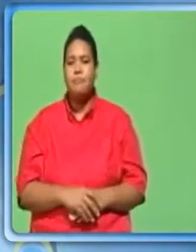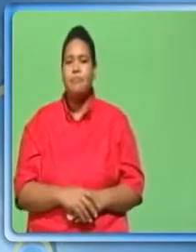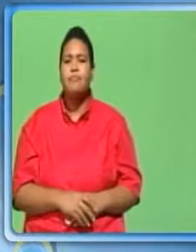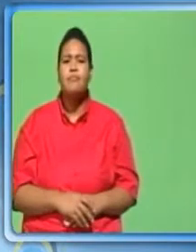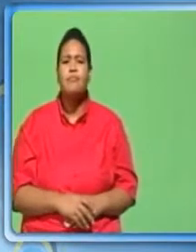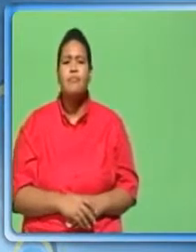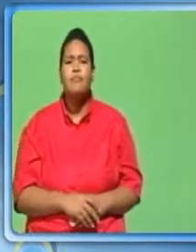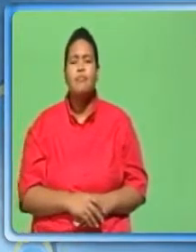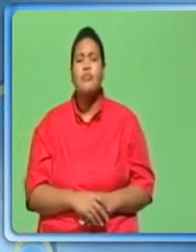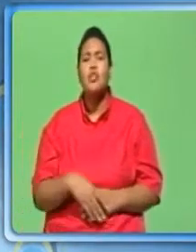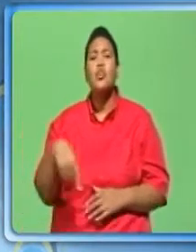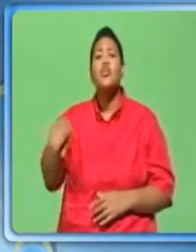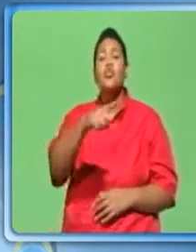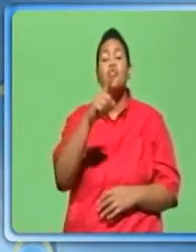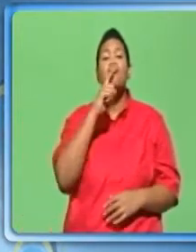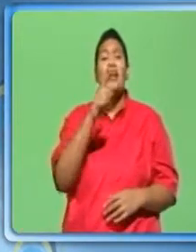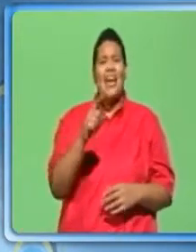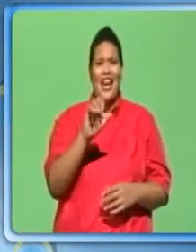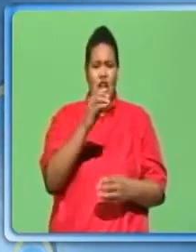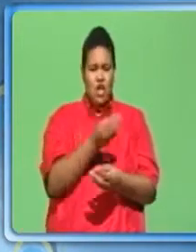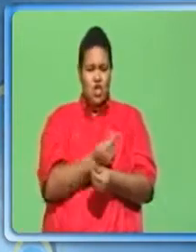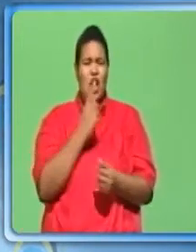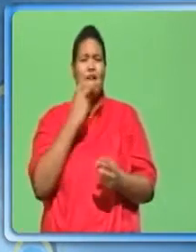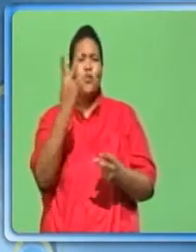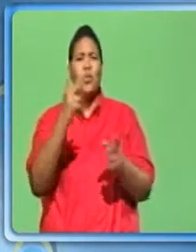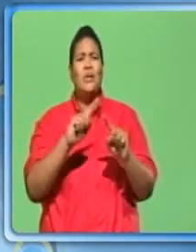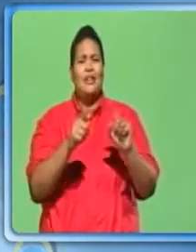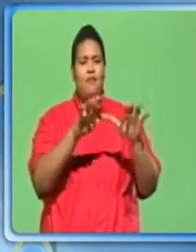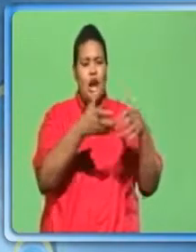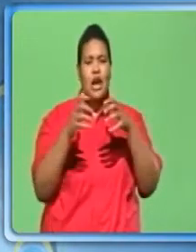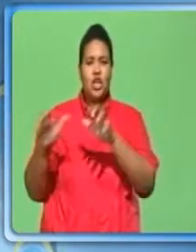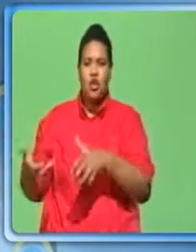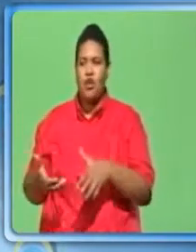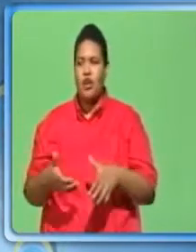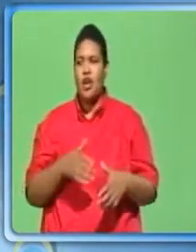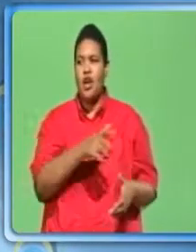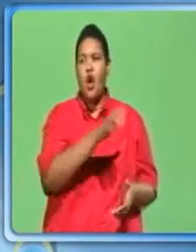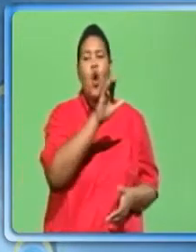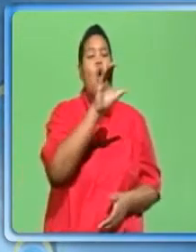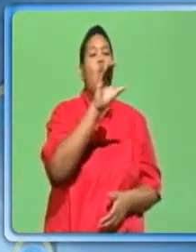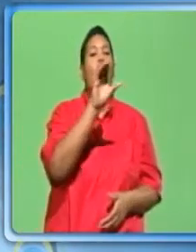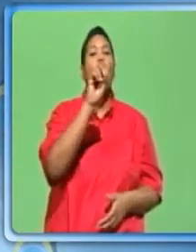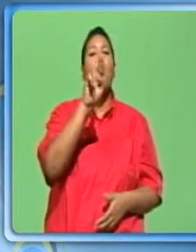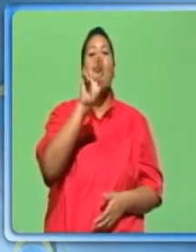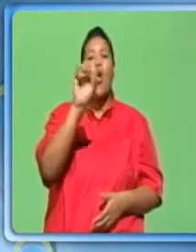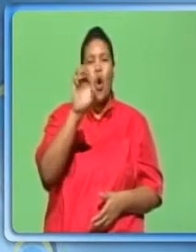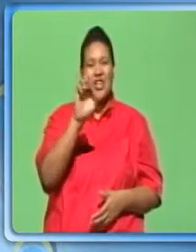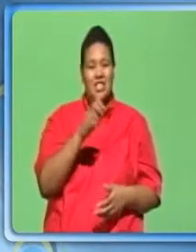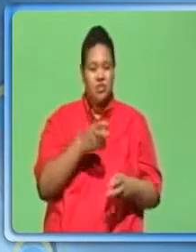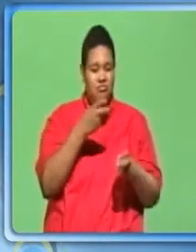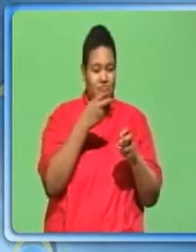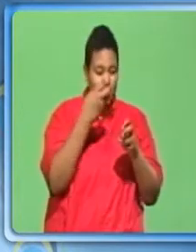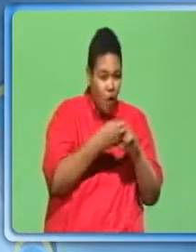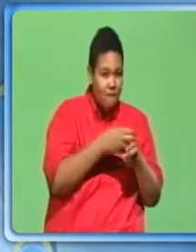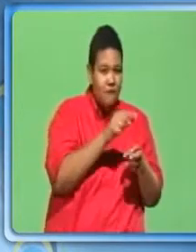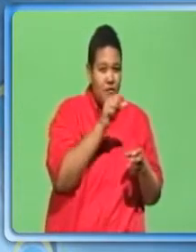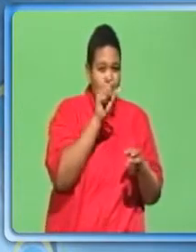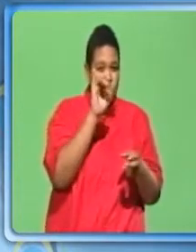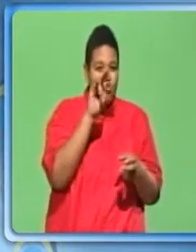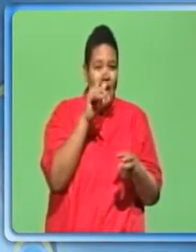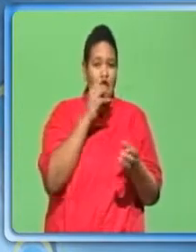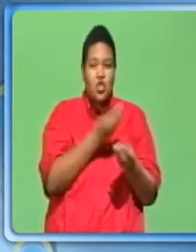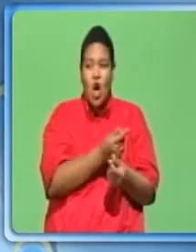Soils are classified into 2 broad categories: coarse-grained soil and fine-grained soil.